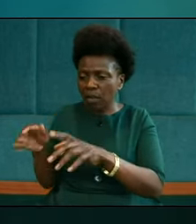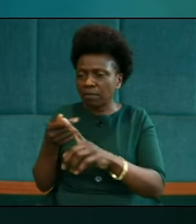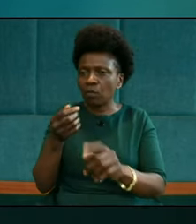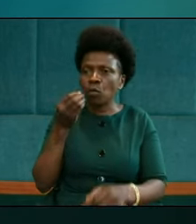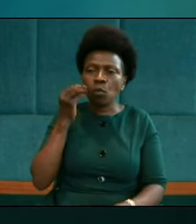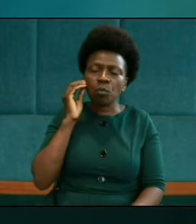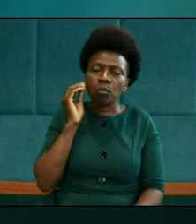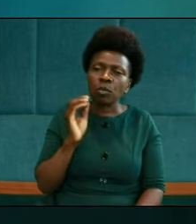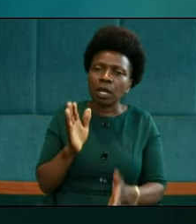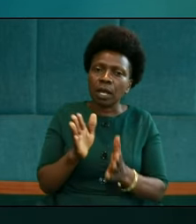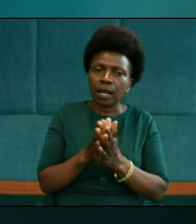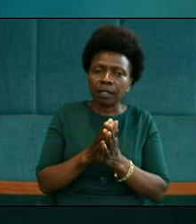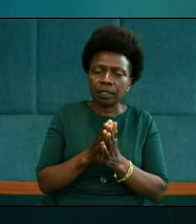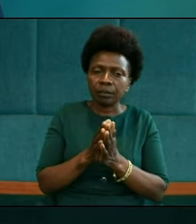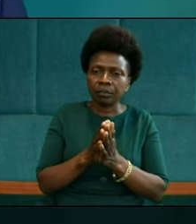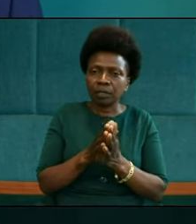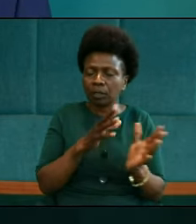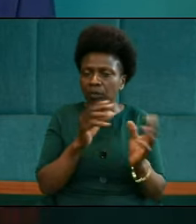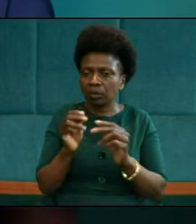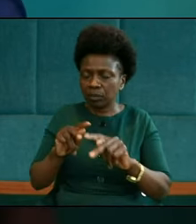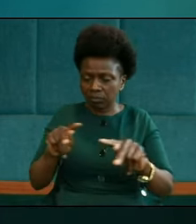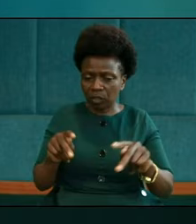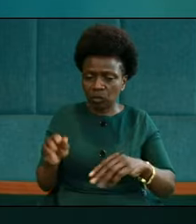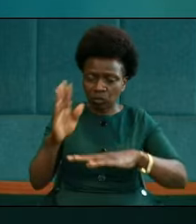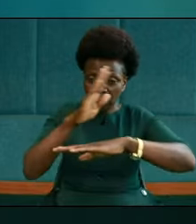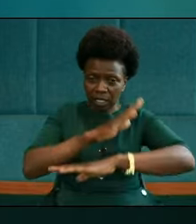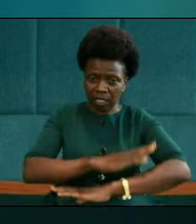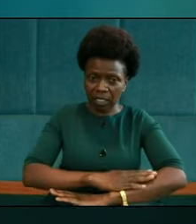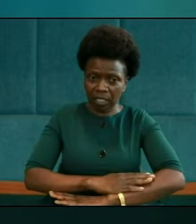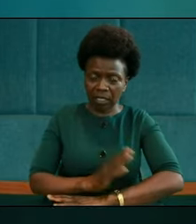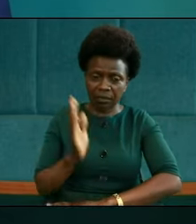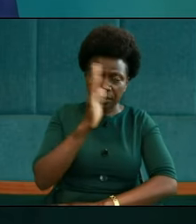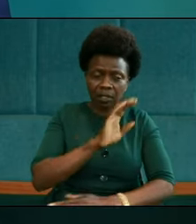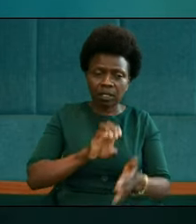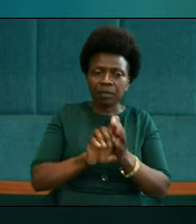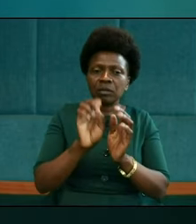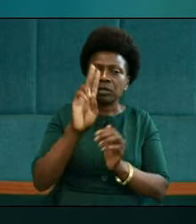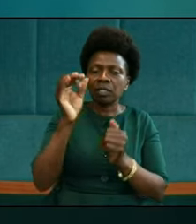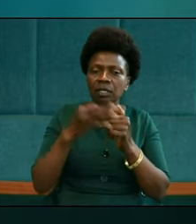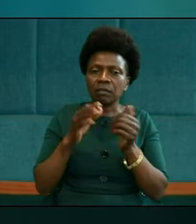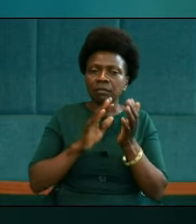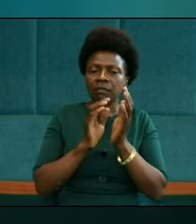sets somewhere to rest in the evening. So we start from verse 10. Chapter 28 from verse